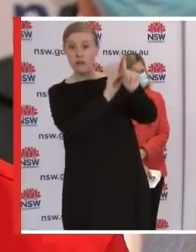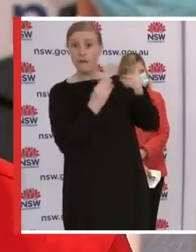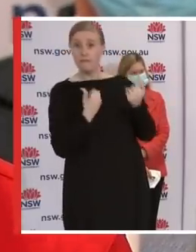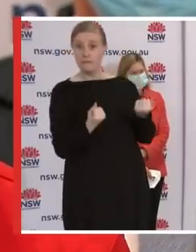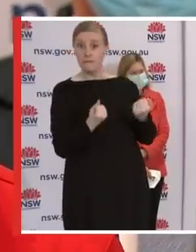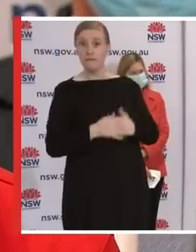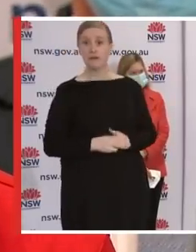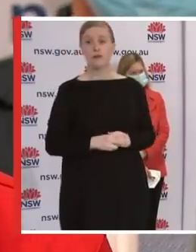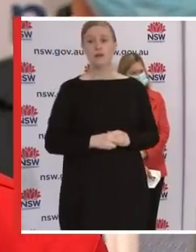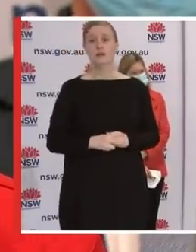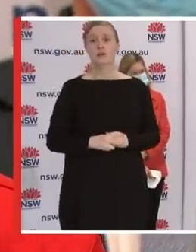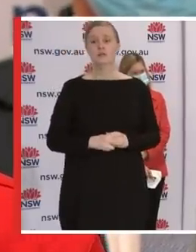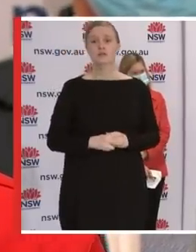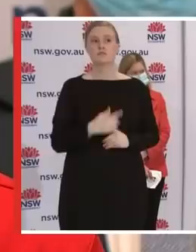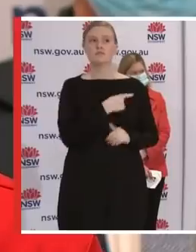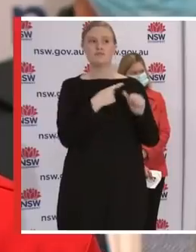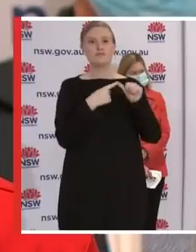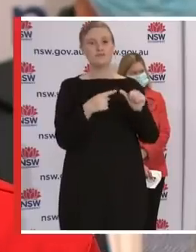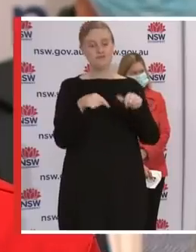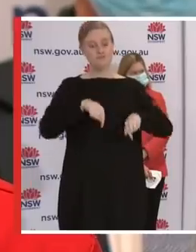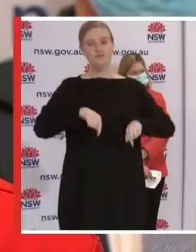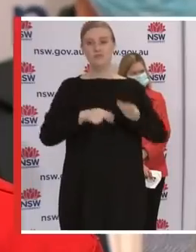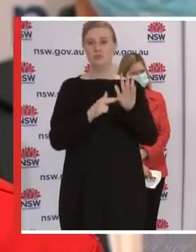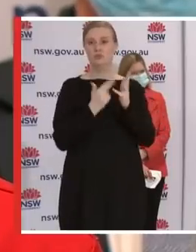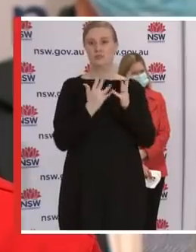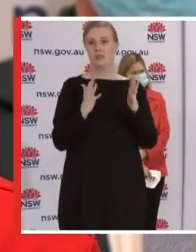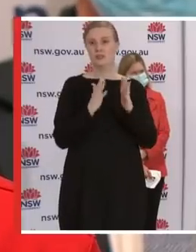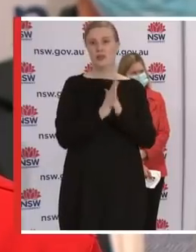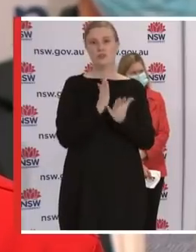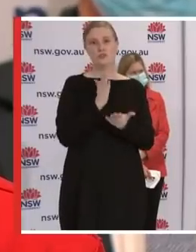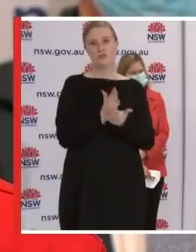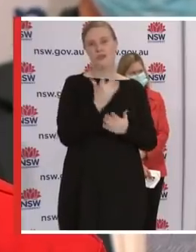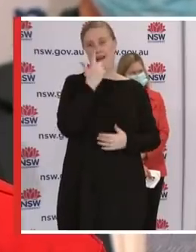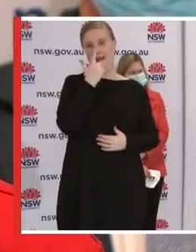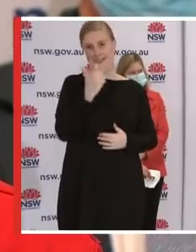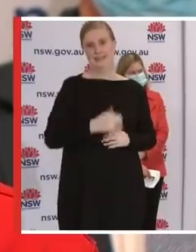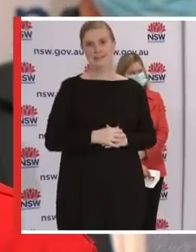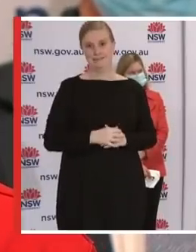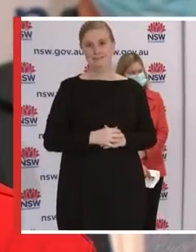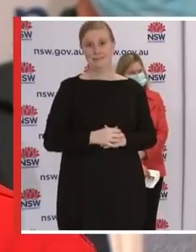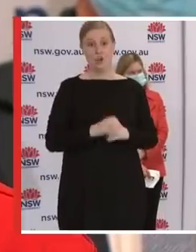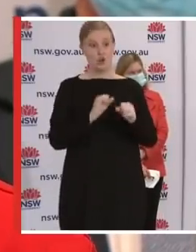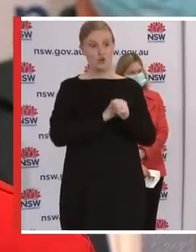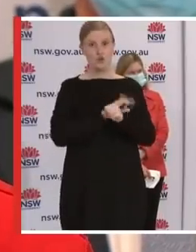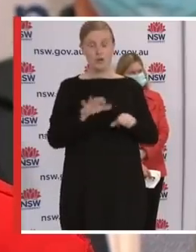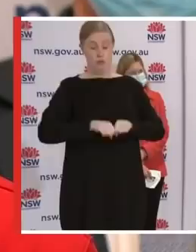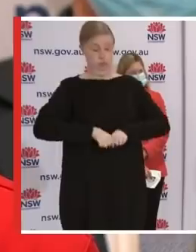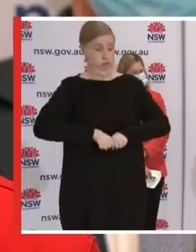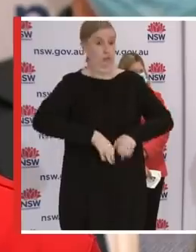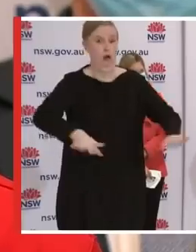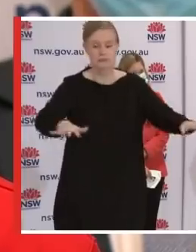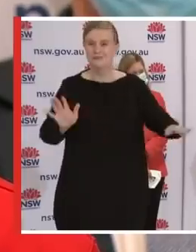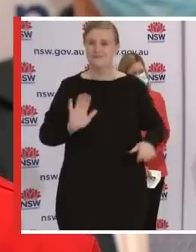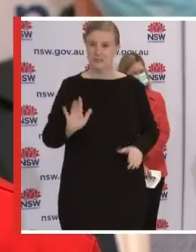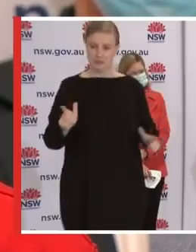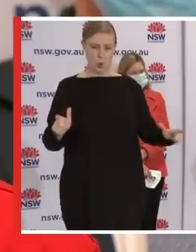New South Wales is pretty lucky. We've got controlled numbers at the moment and very different to what we've seen in the US, the